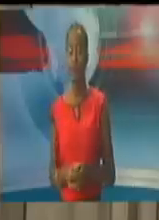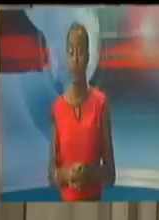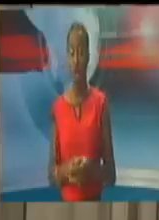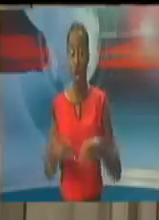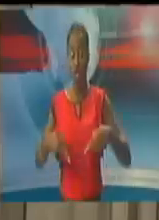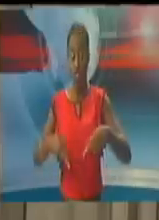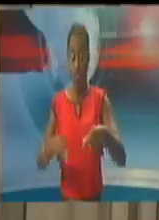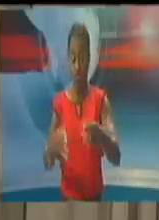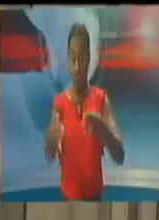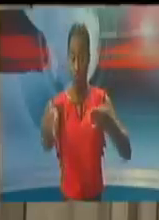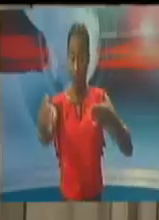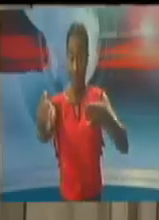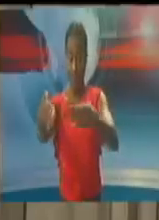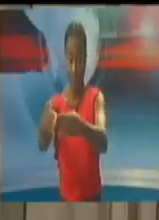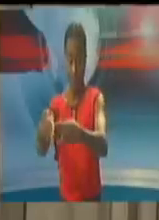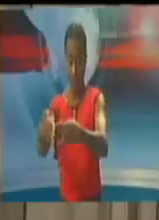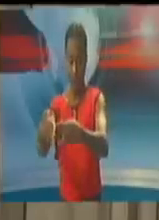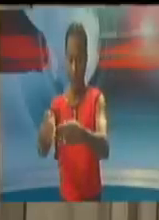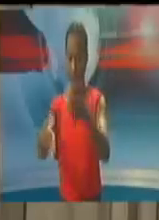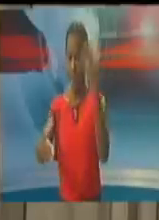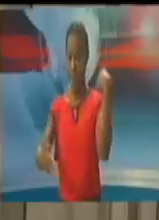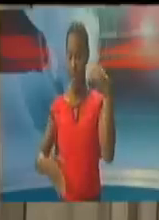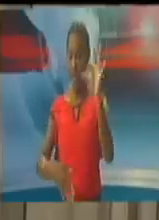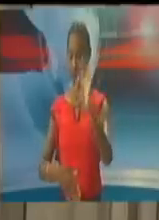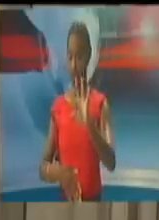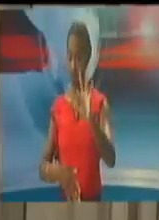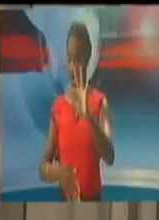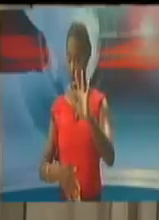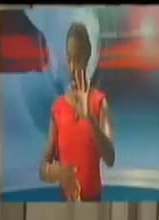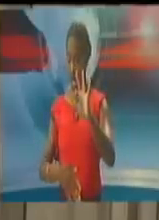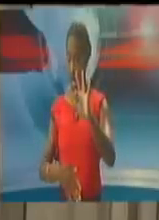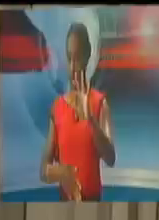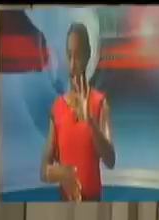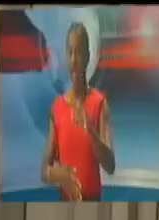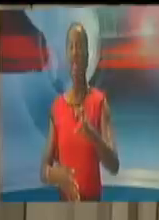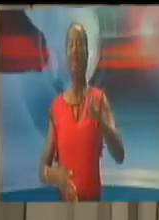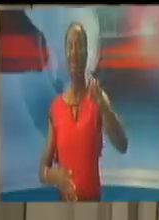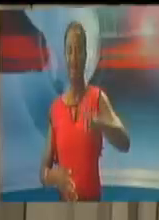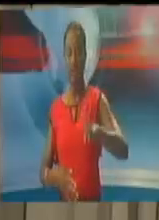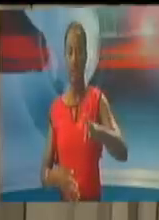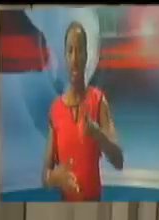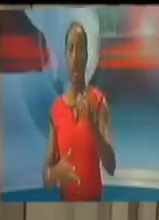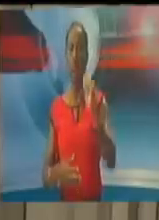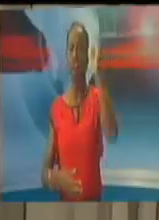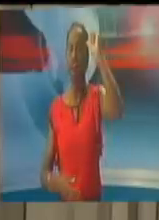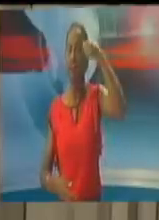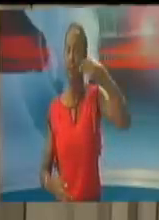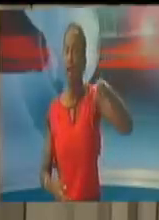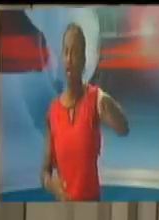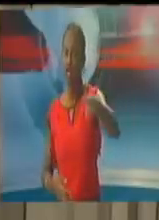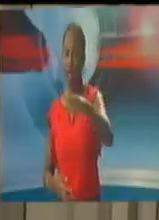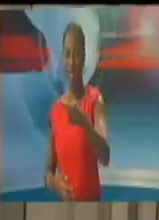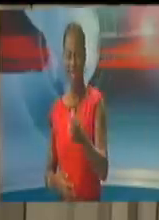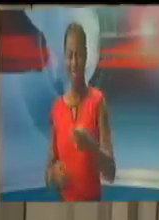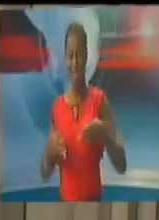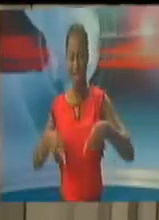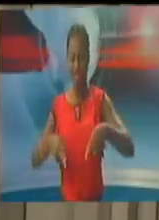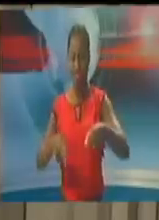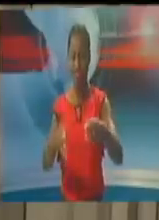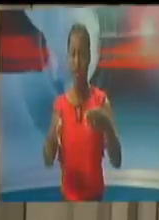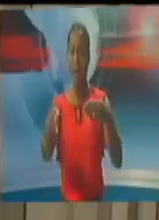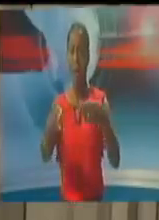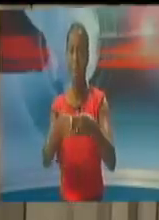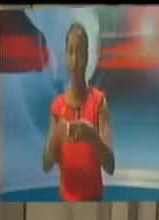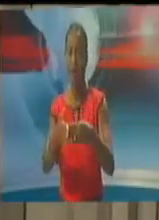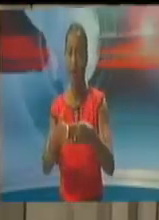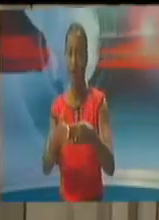were implemented across country last week Friday were necessary. And I'd just like to remind the public, these roadblocks are not based on the